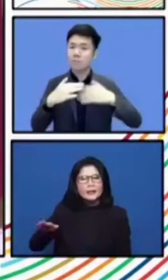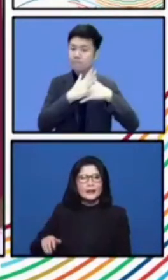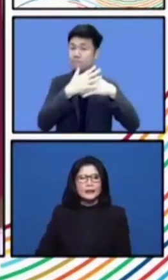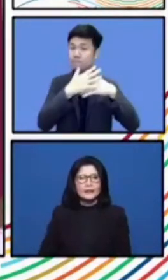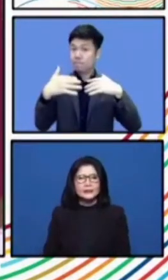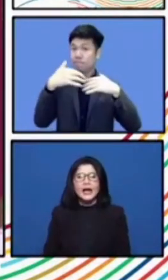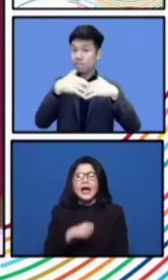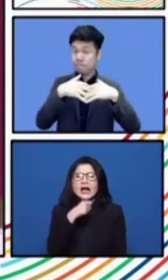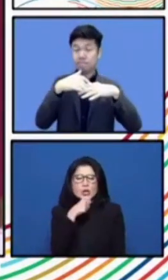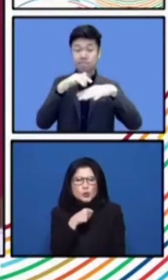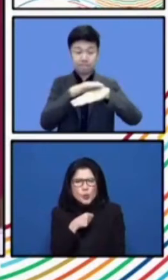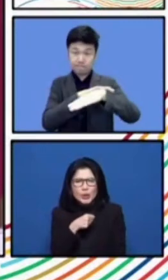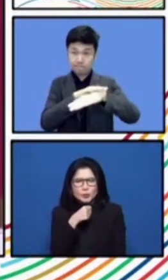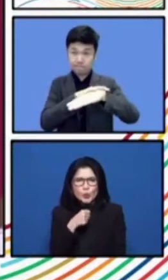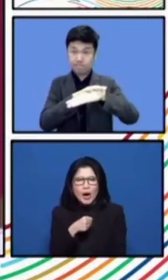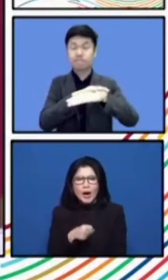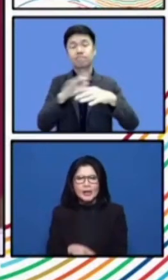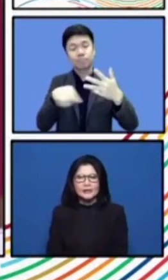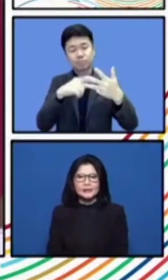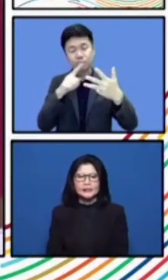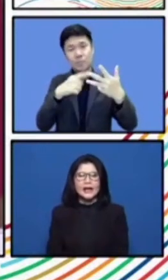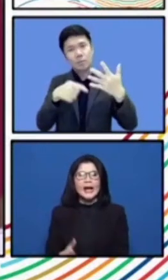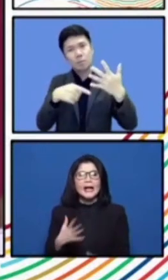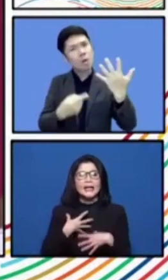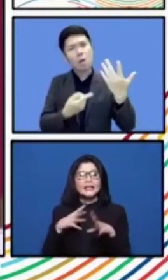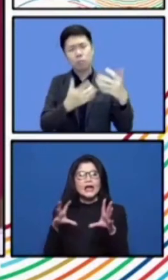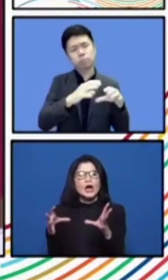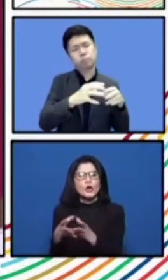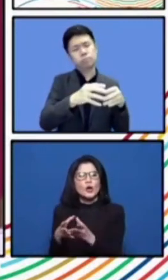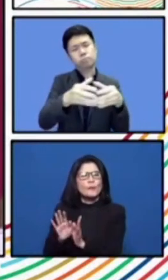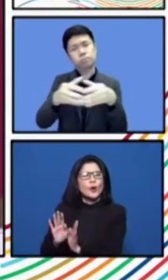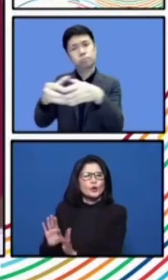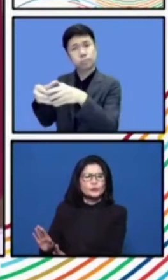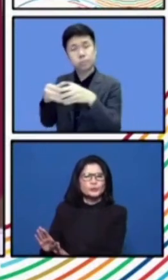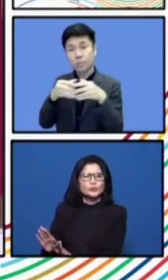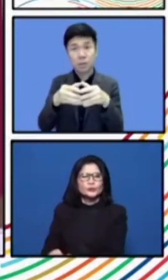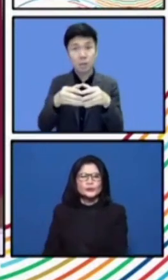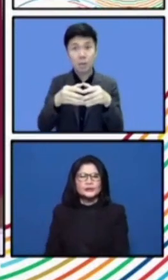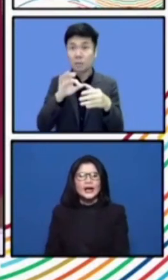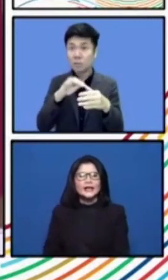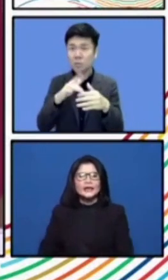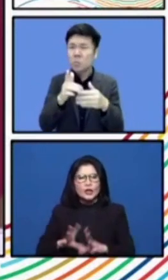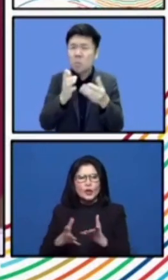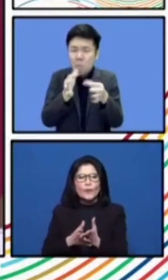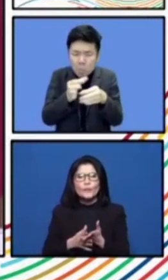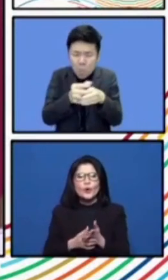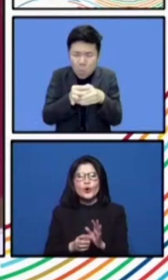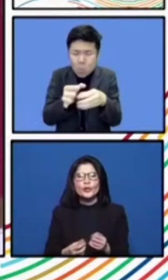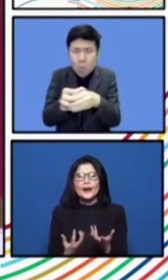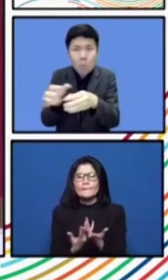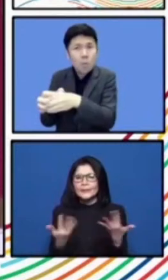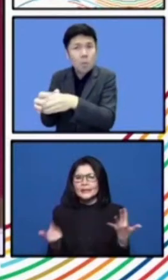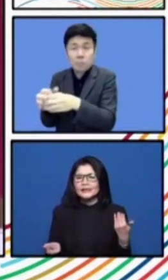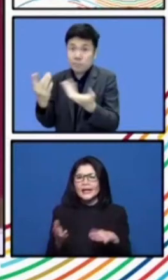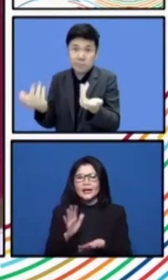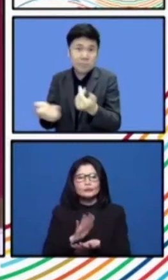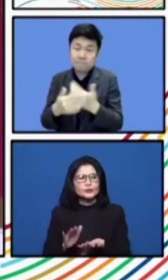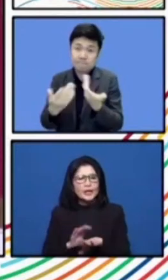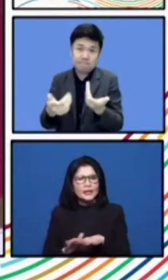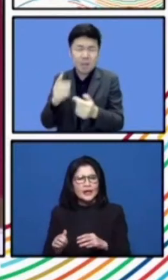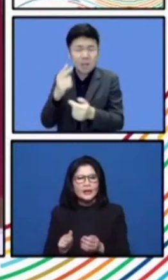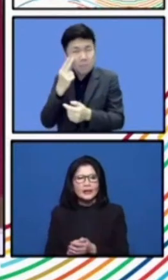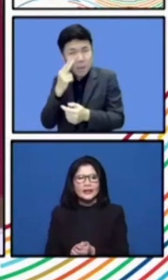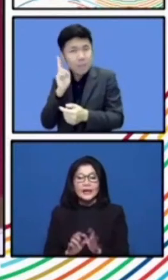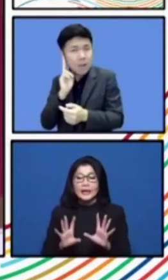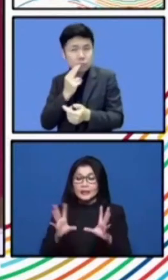groups indigenous persons and other persons belonging to underrepresentation groups and the organizations of